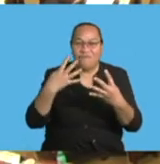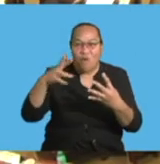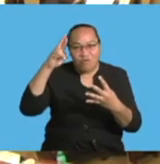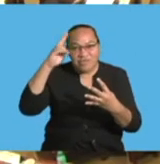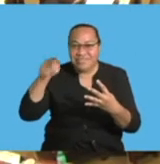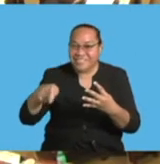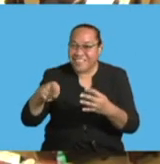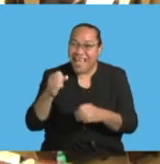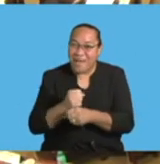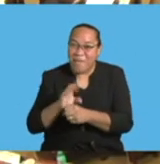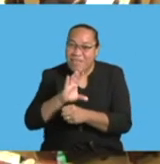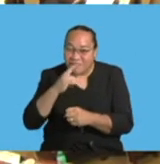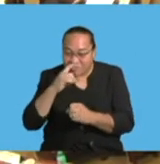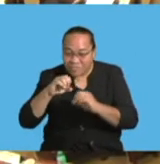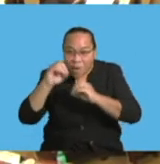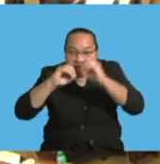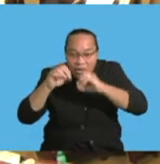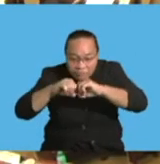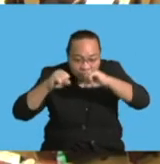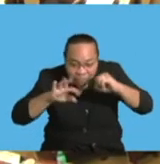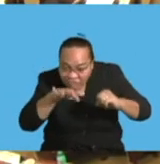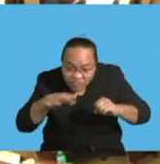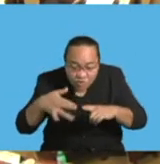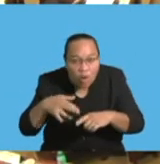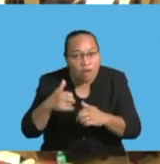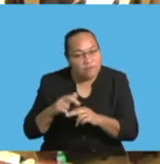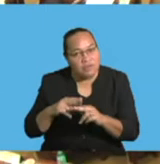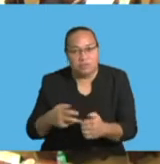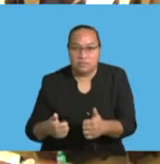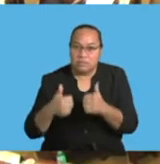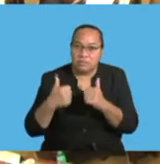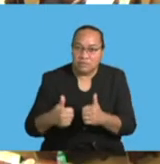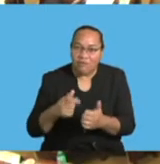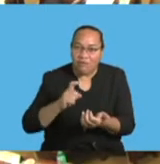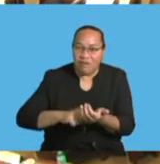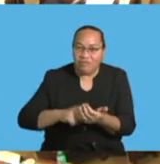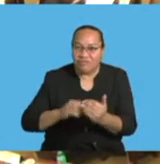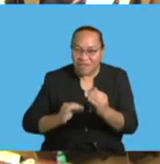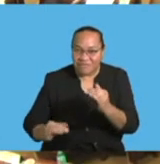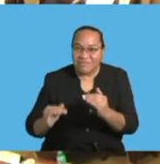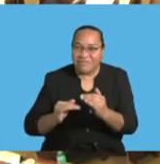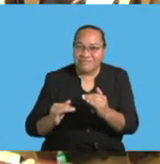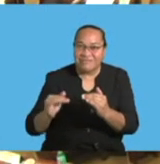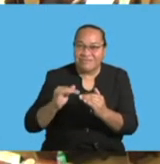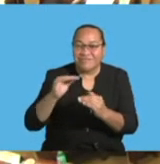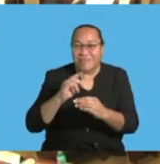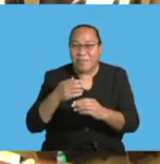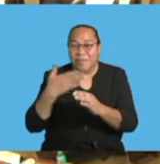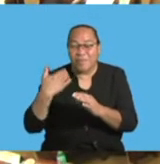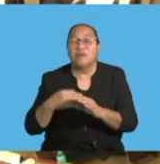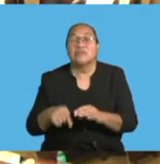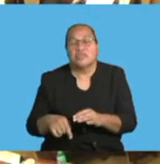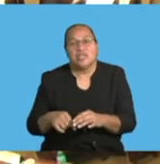given, primarily because of fiscal consolidation 2019-2020, and the consistency in the policies of the government, Mr. Speaker,